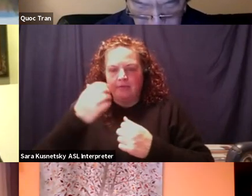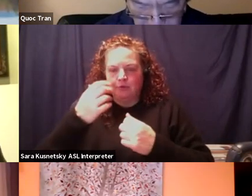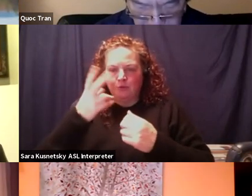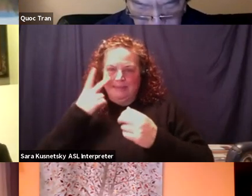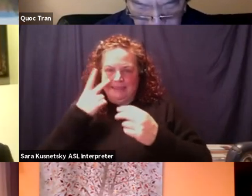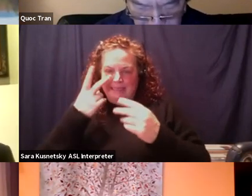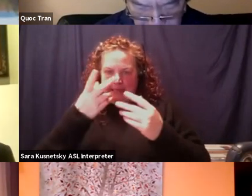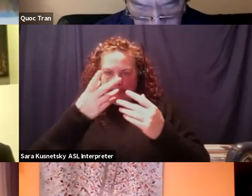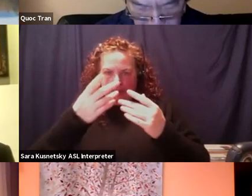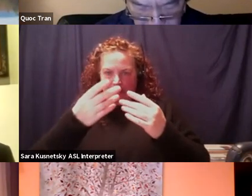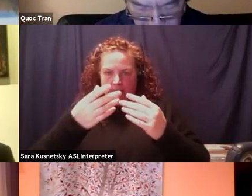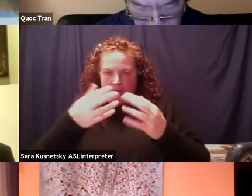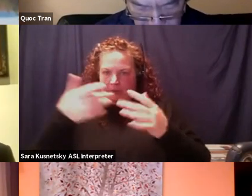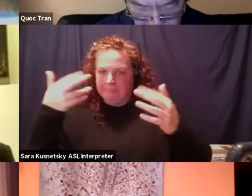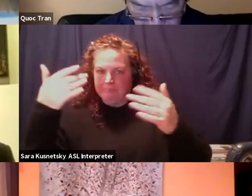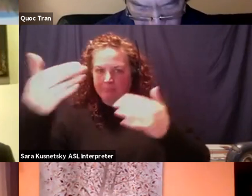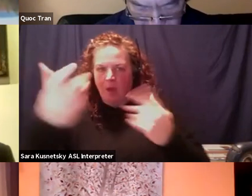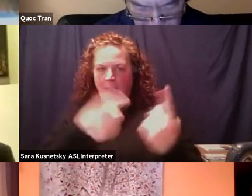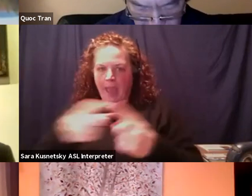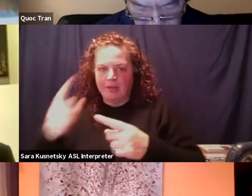district. That's the goal.